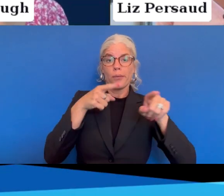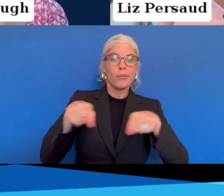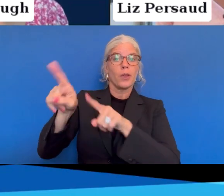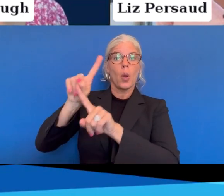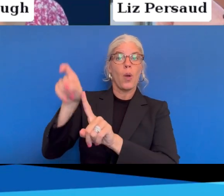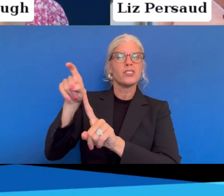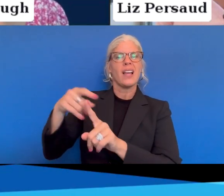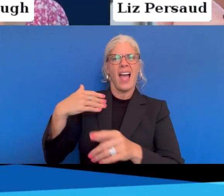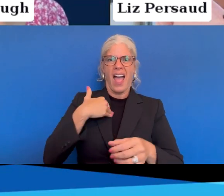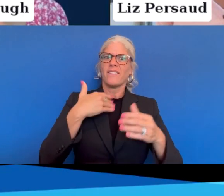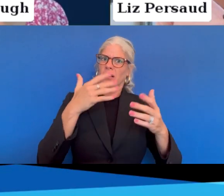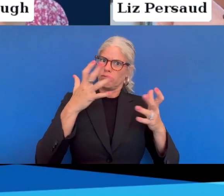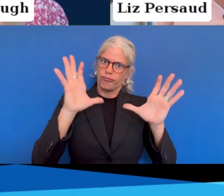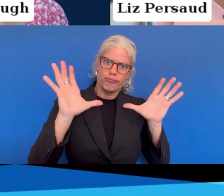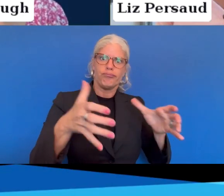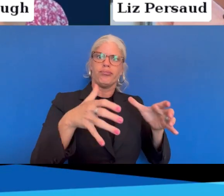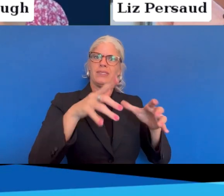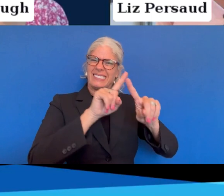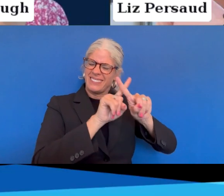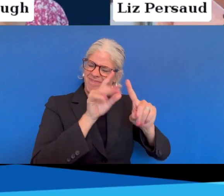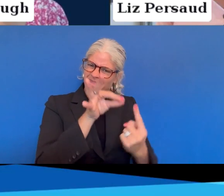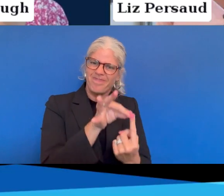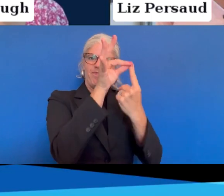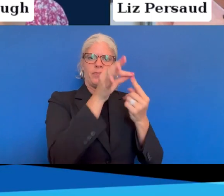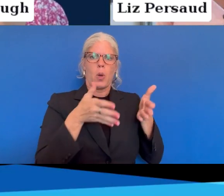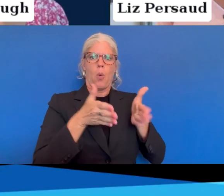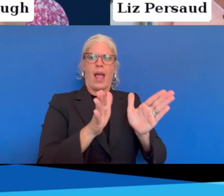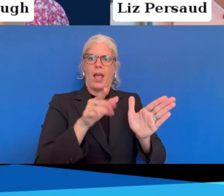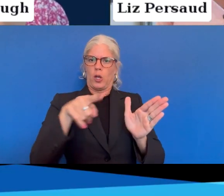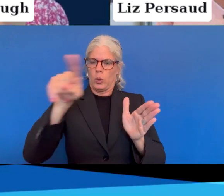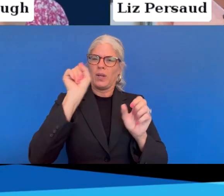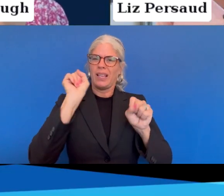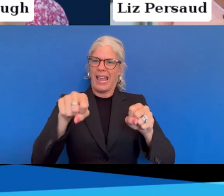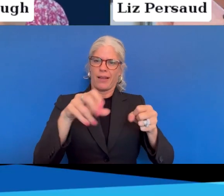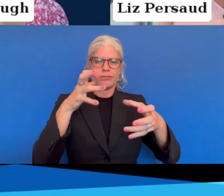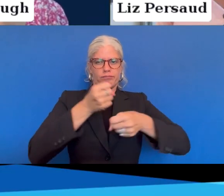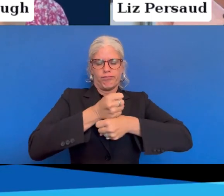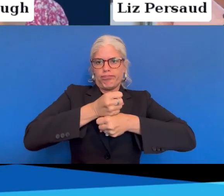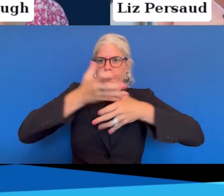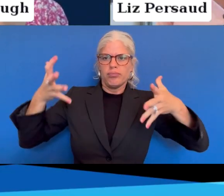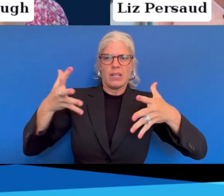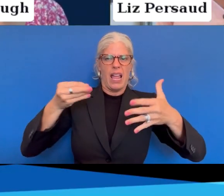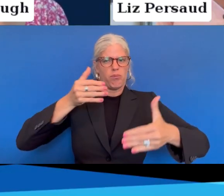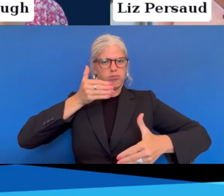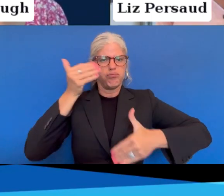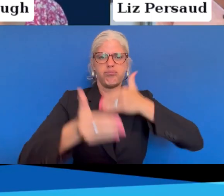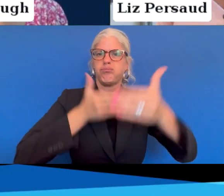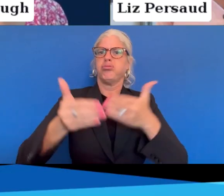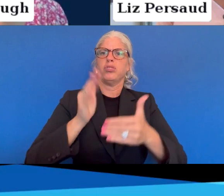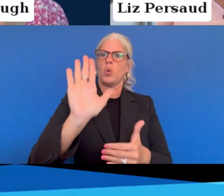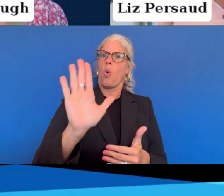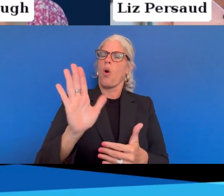broaden, before we go into questions, that is a whole distinct way that you guys can